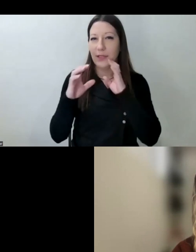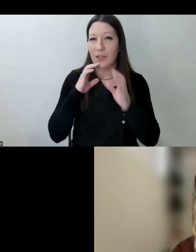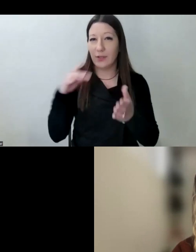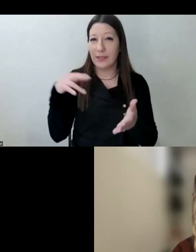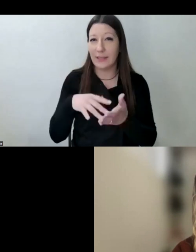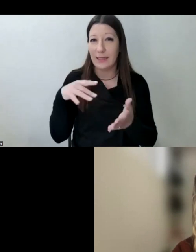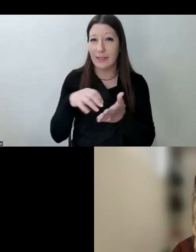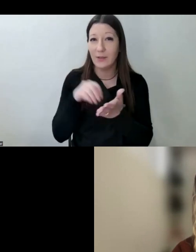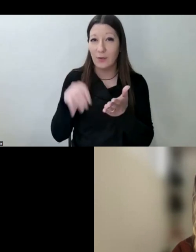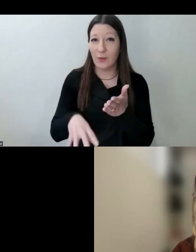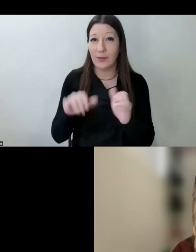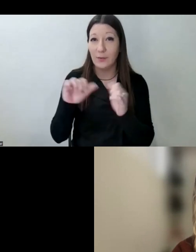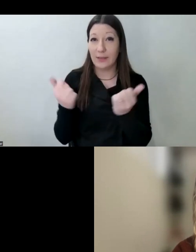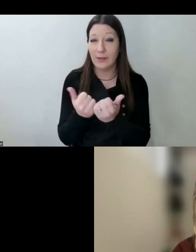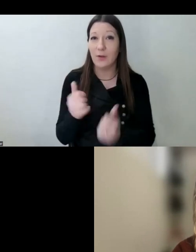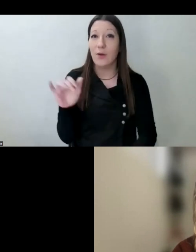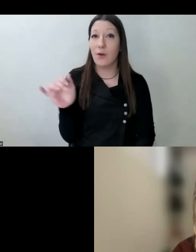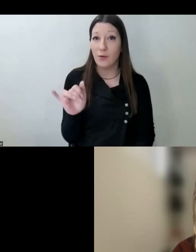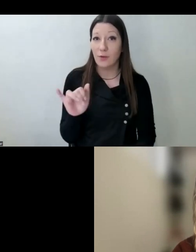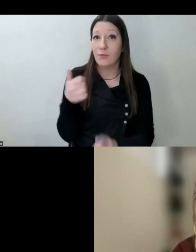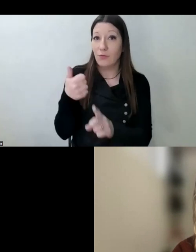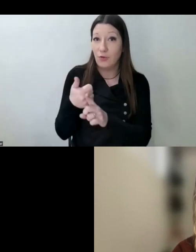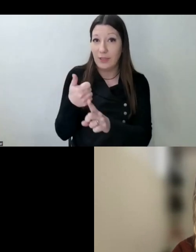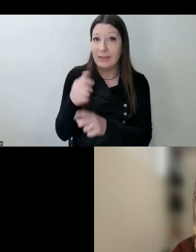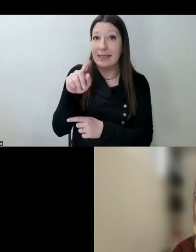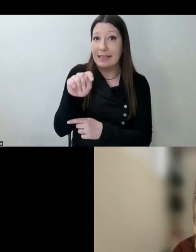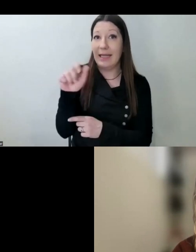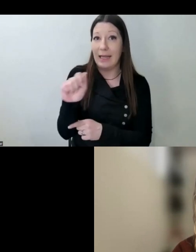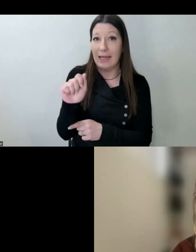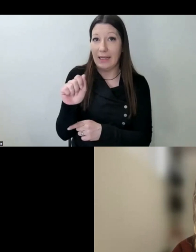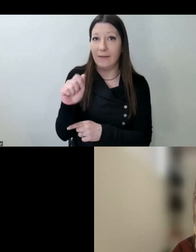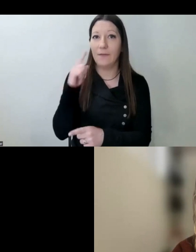as a TA in the Department of Communication Studies.